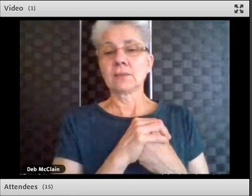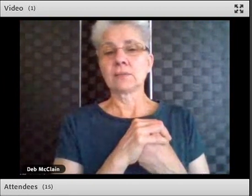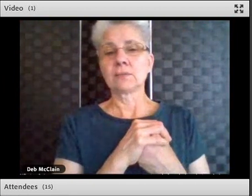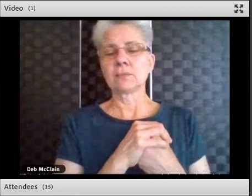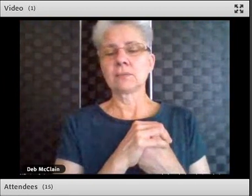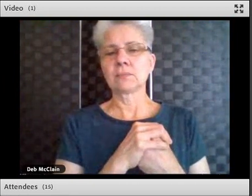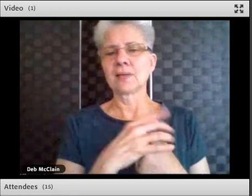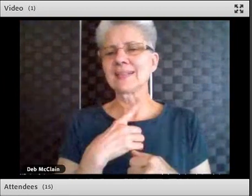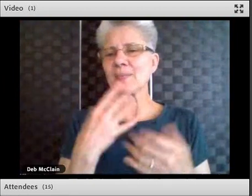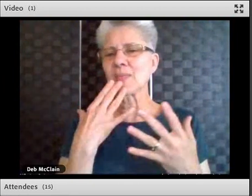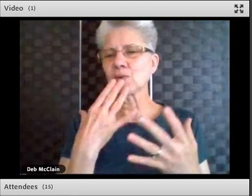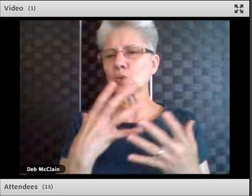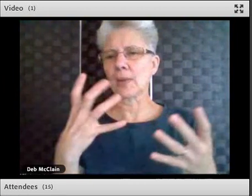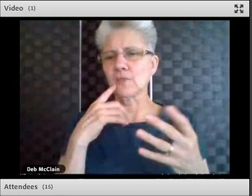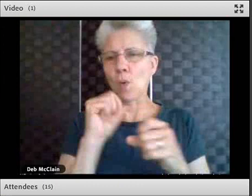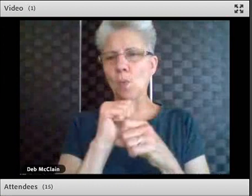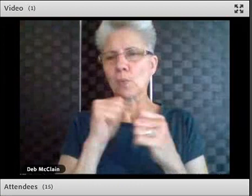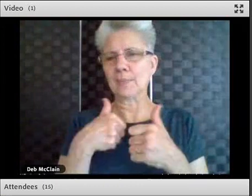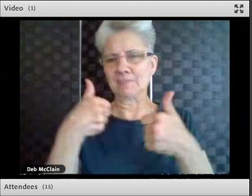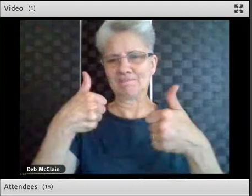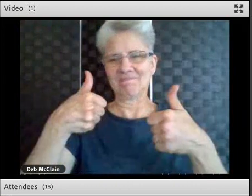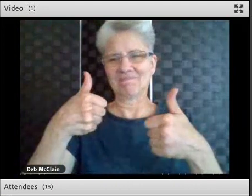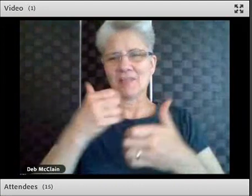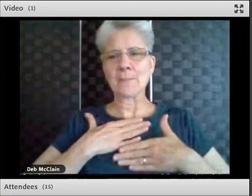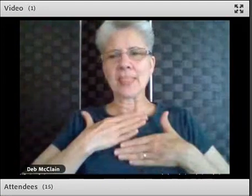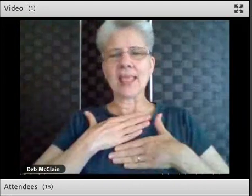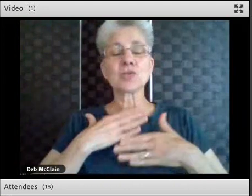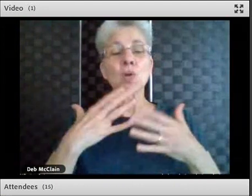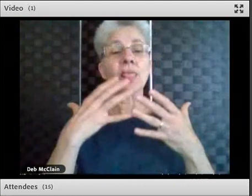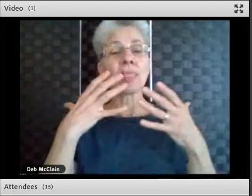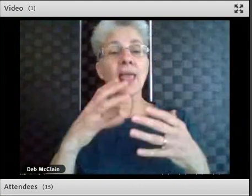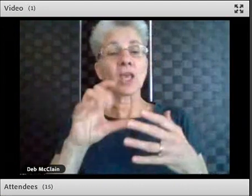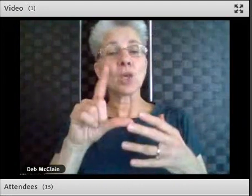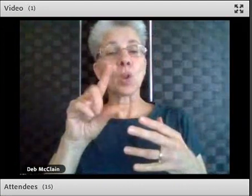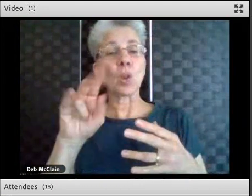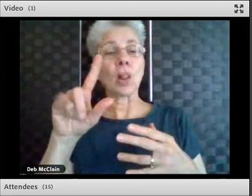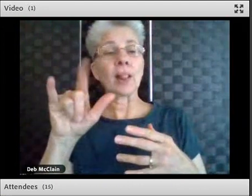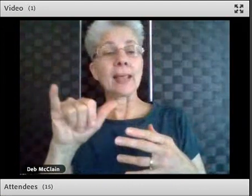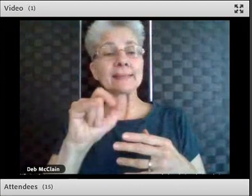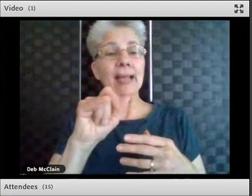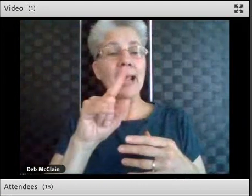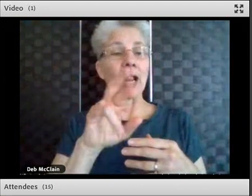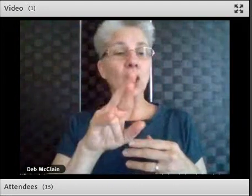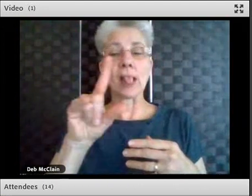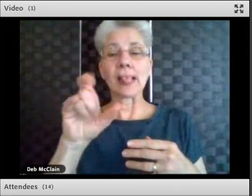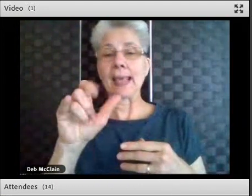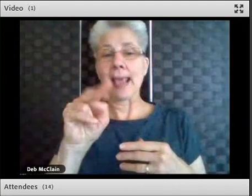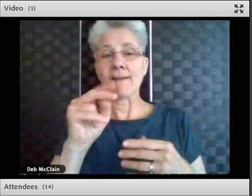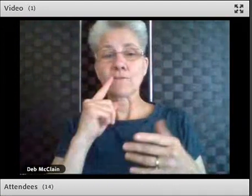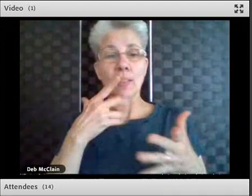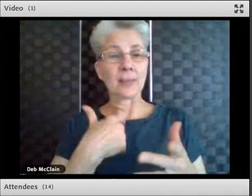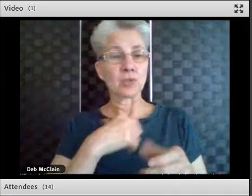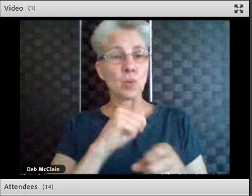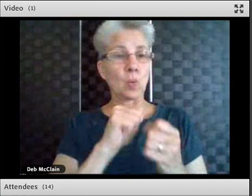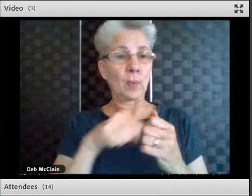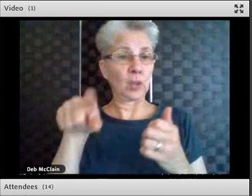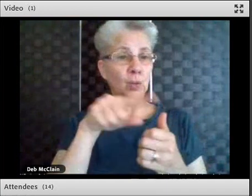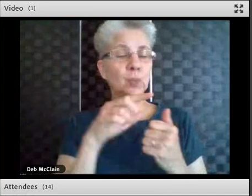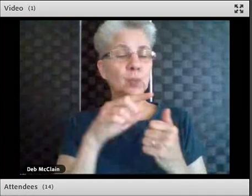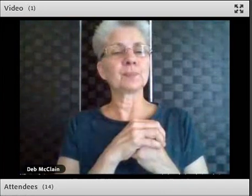Miss Deb, thank you so much for working with me. It's been a pleasure. Thank you, Luli and Taylor and Leanne, for allowing me to work with